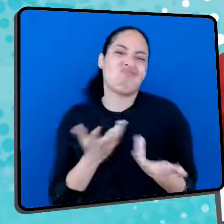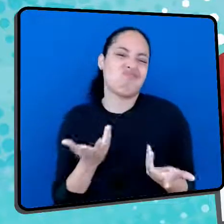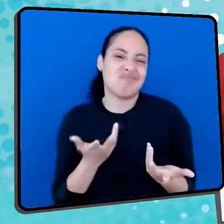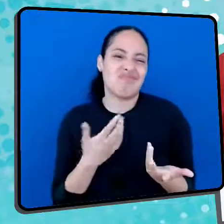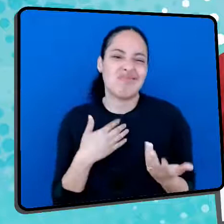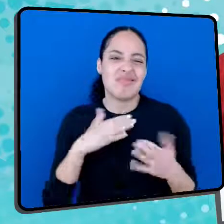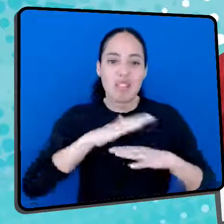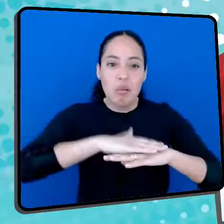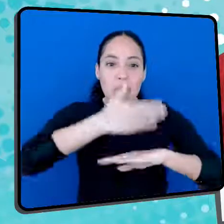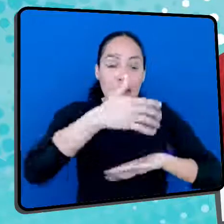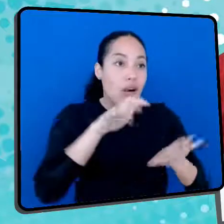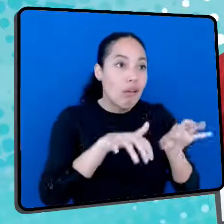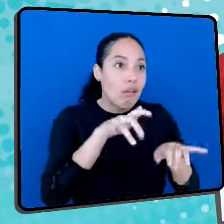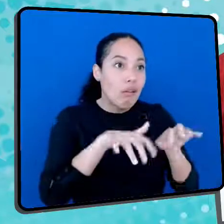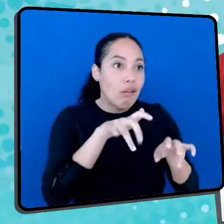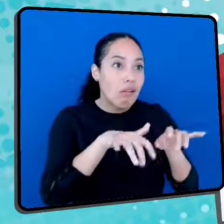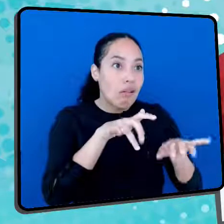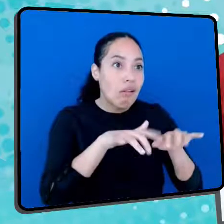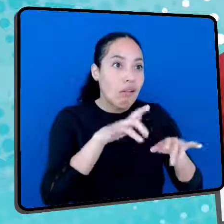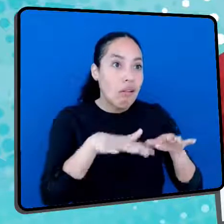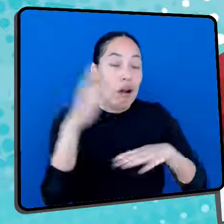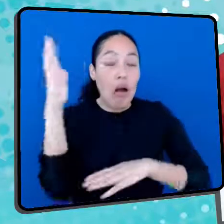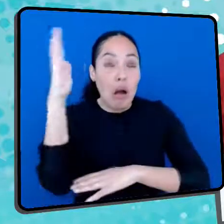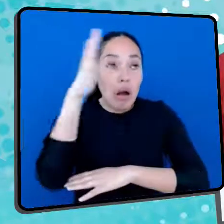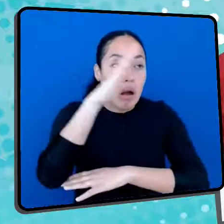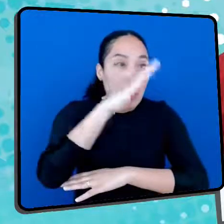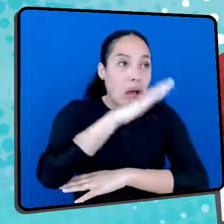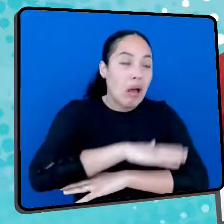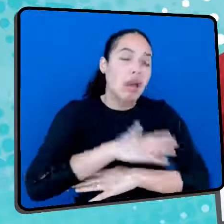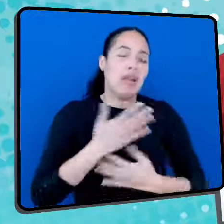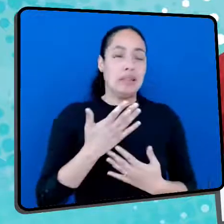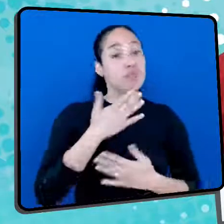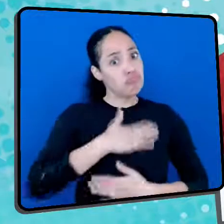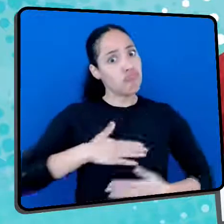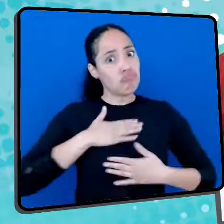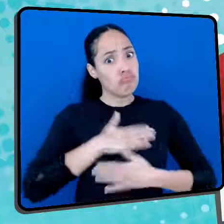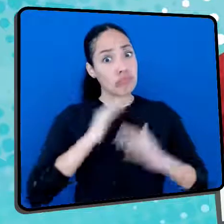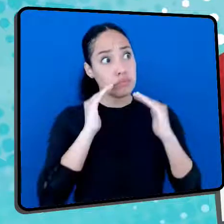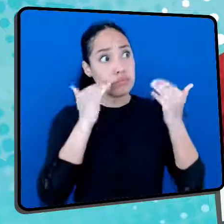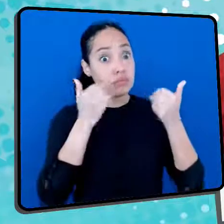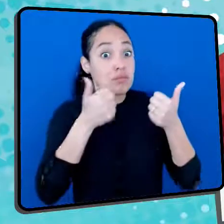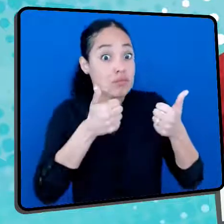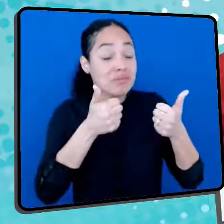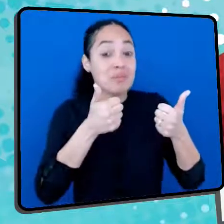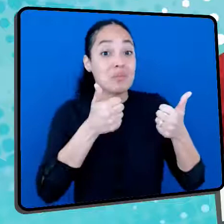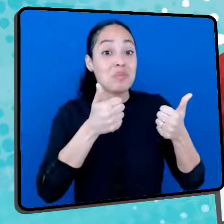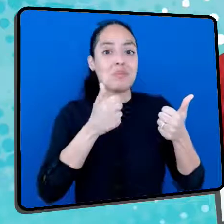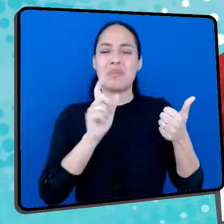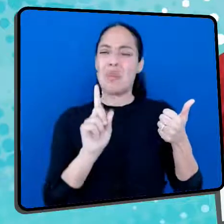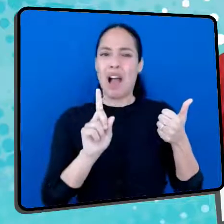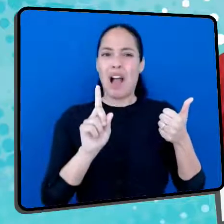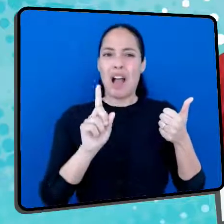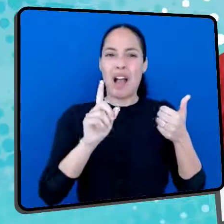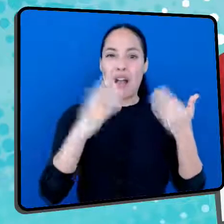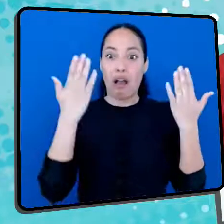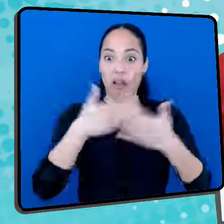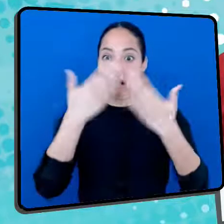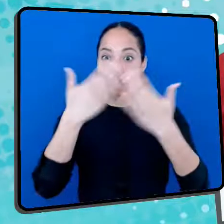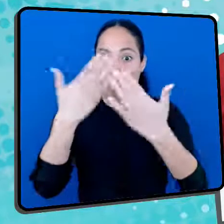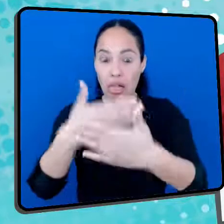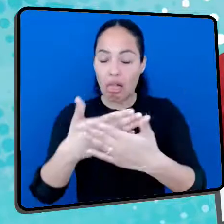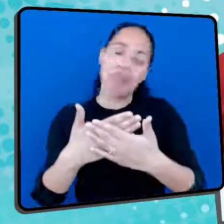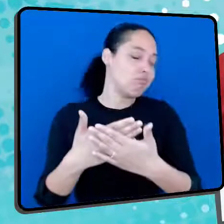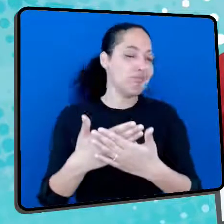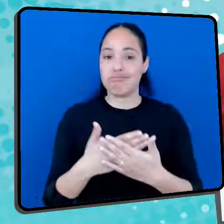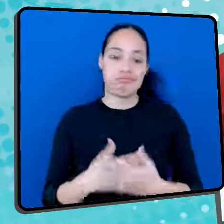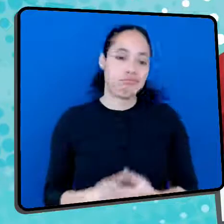the whole day and write code the whole day. It's exciting. I enjoy it when I do so, but not like every day, right? So I was like,